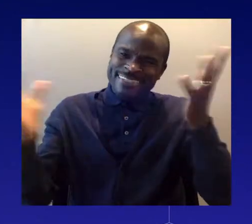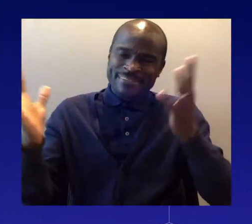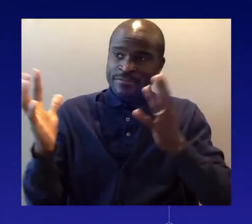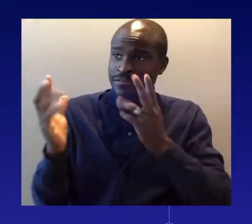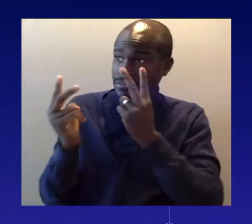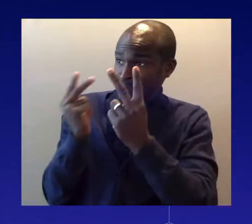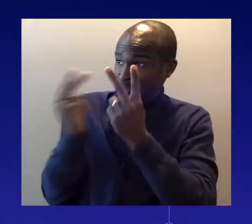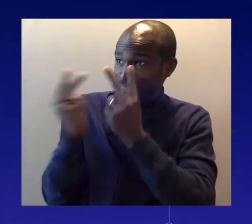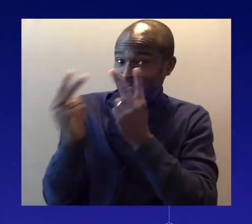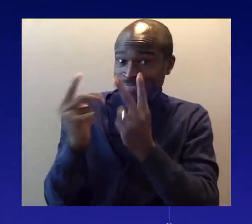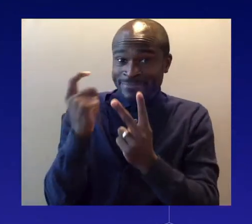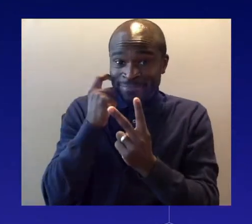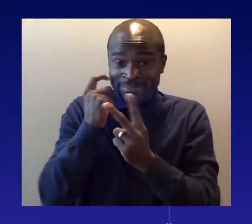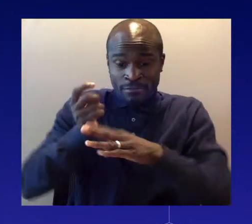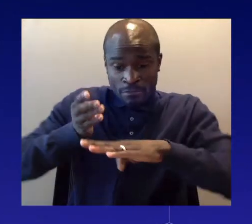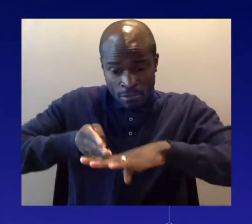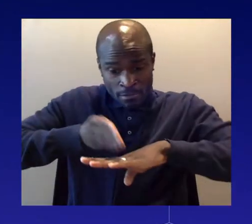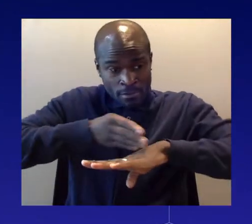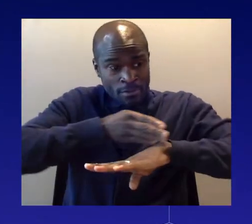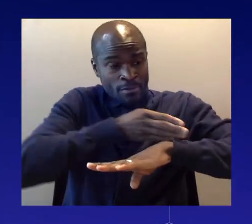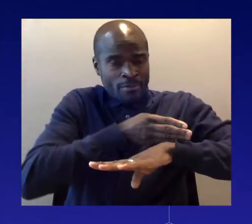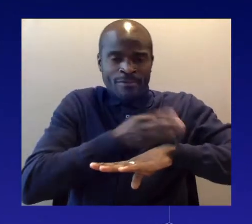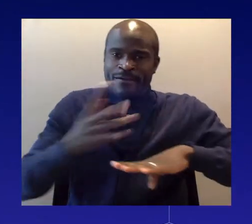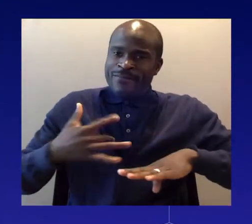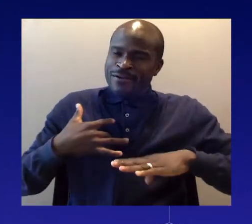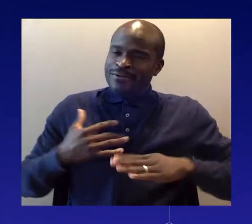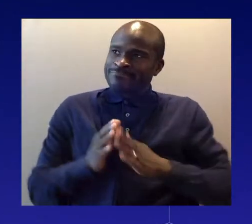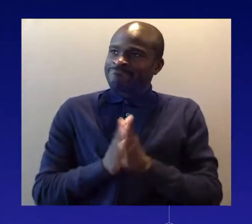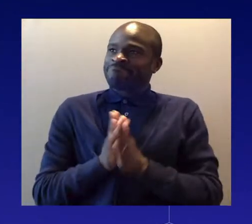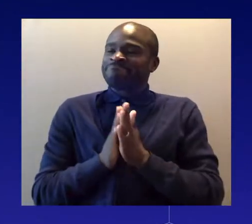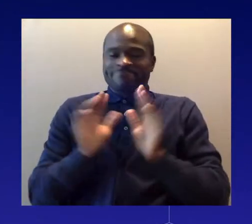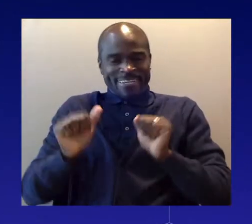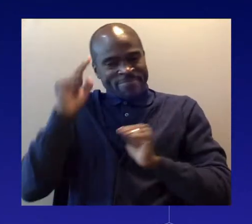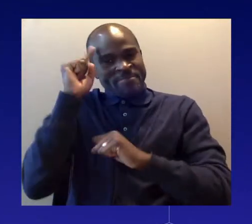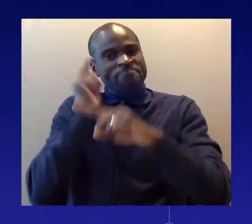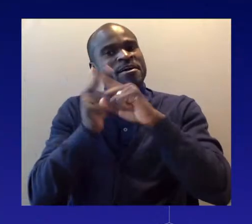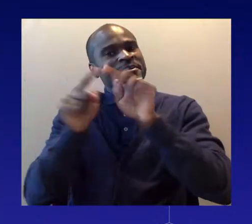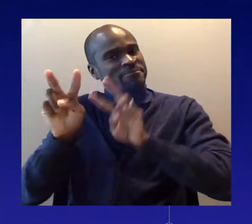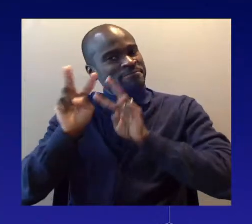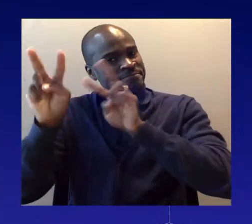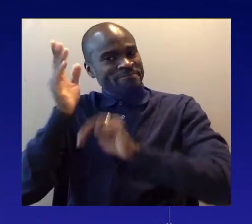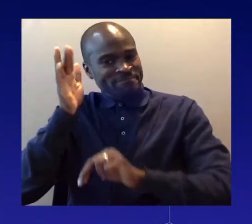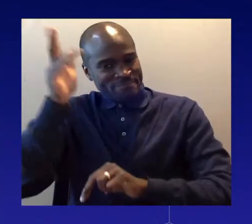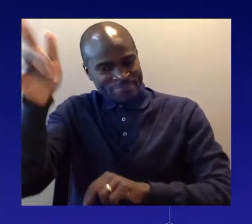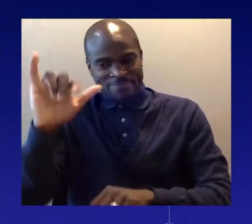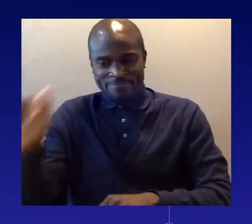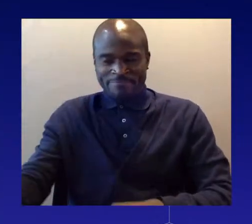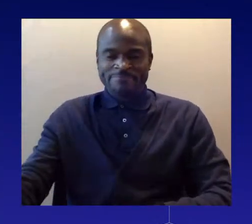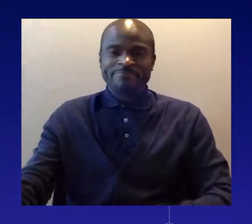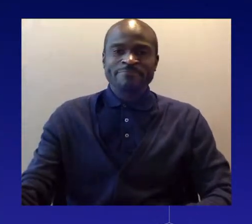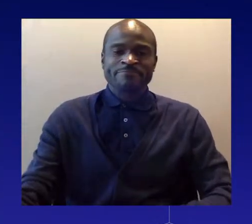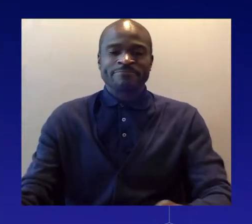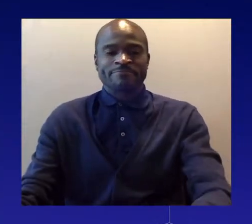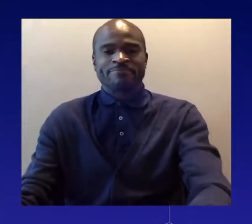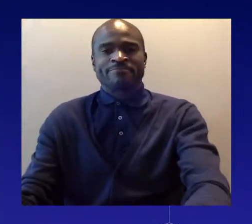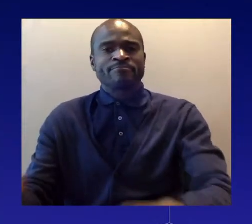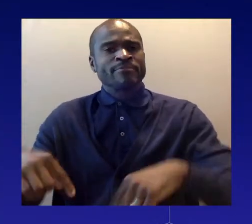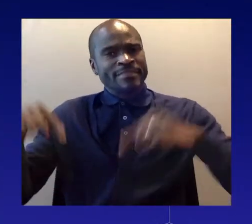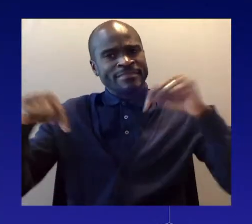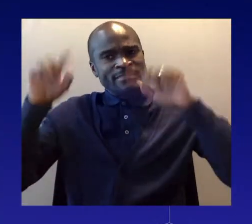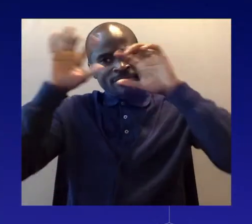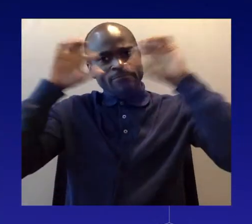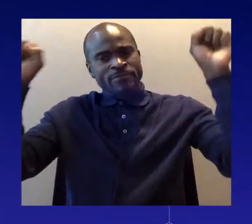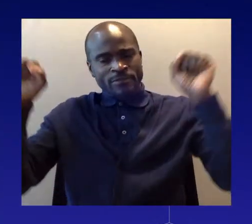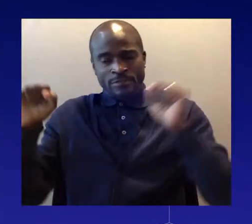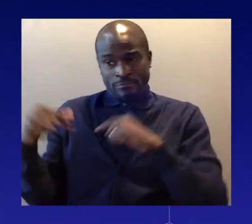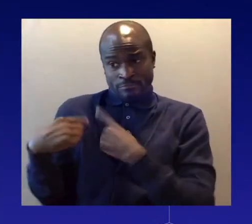the progress that is possible when we start moving out on this work. And this administration's made such an important start in such